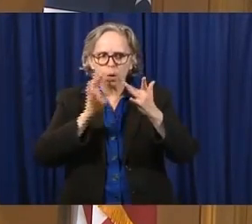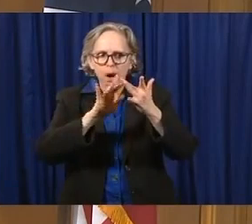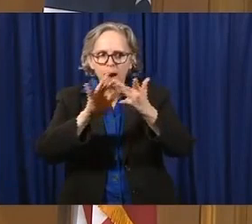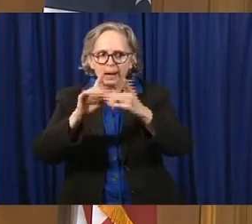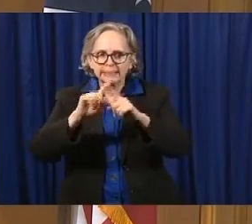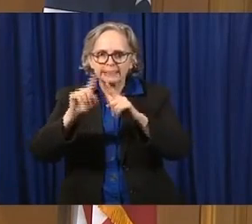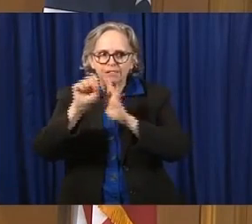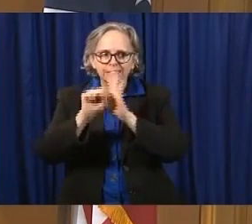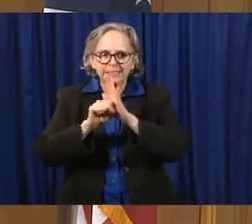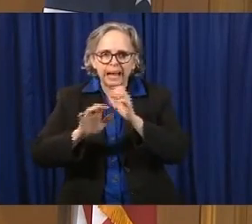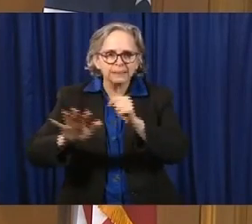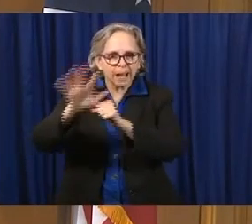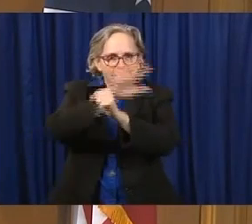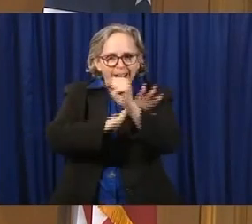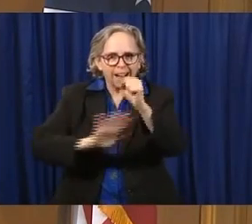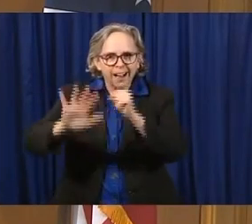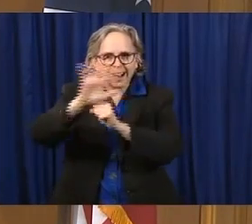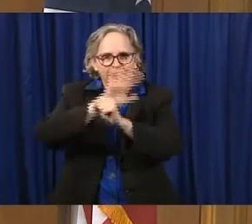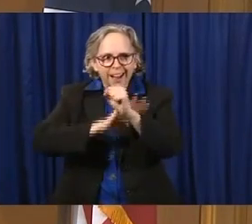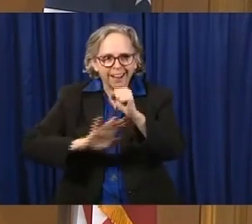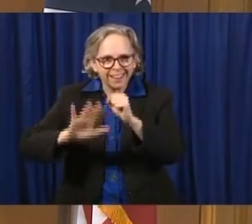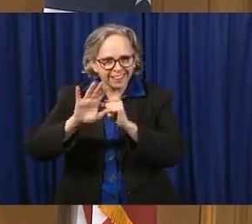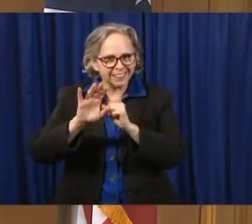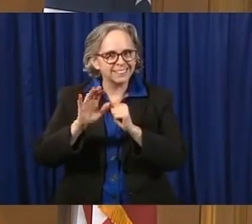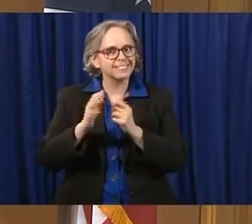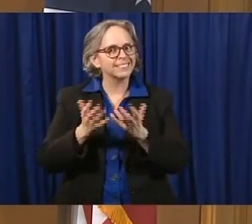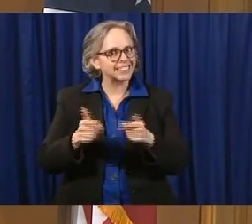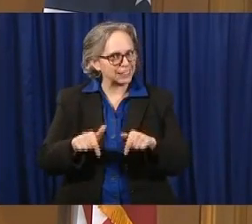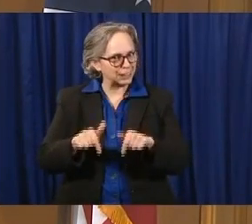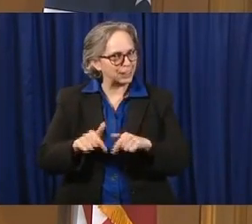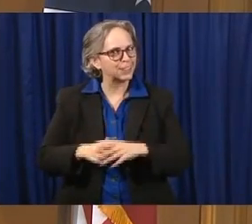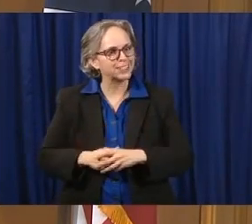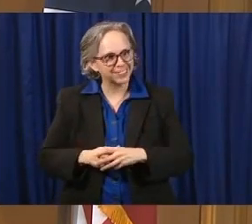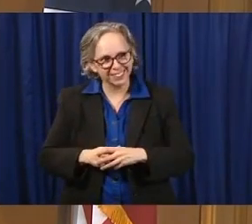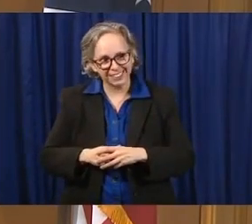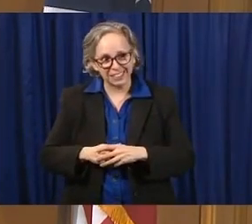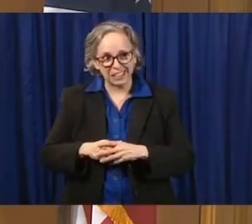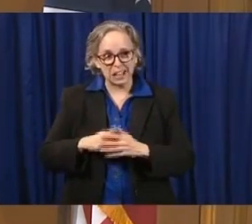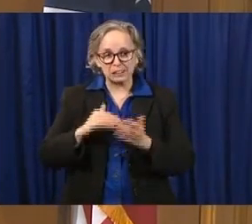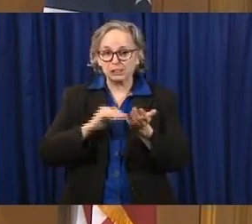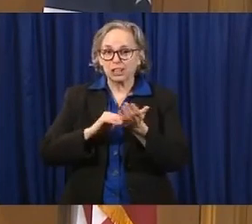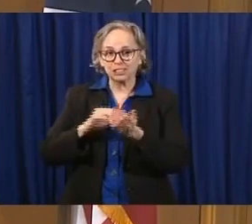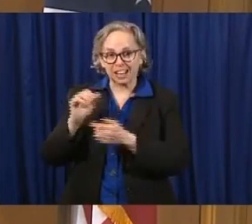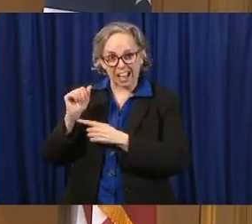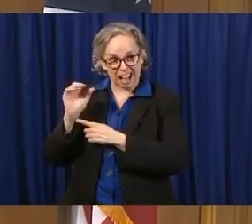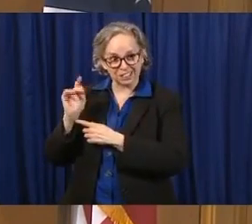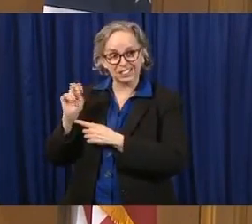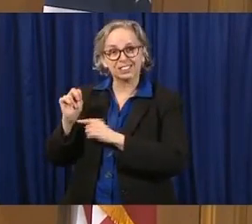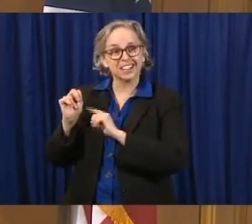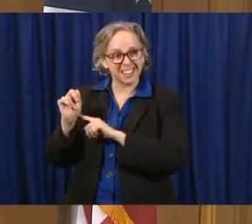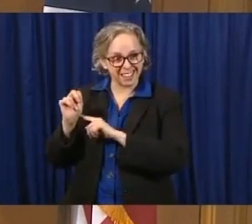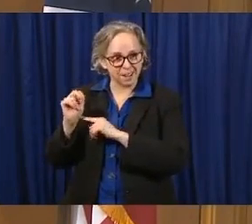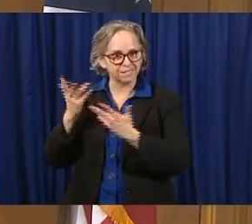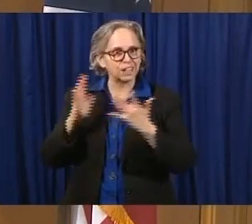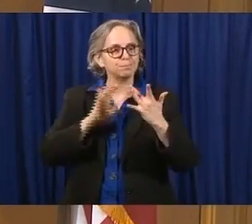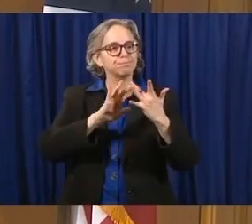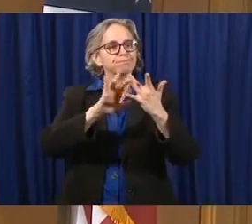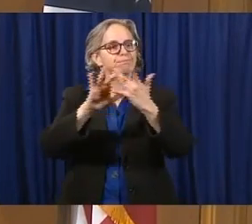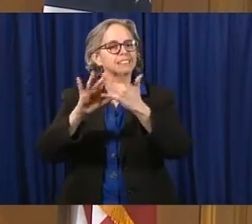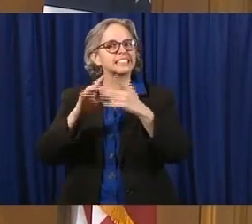different teams the governors have. Dr. Acton, you know, is in touch with the health departments of